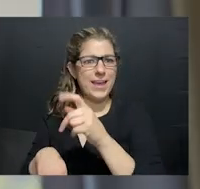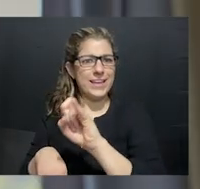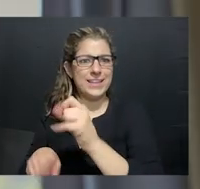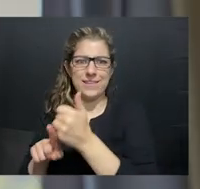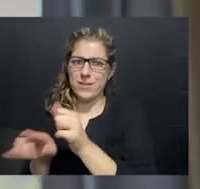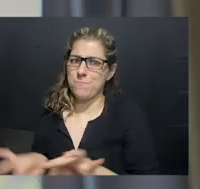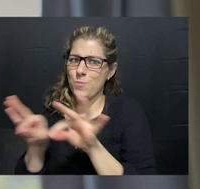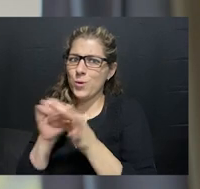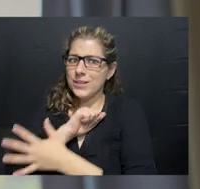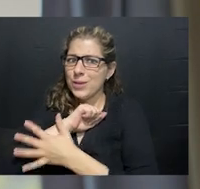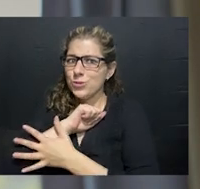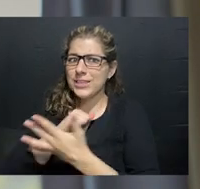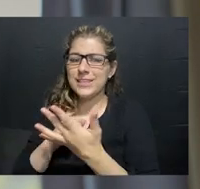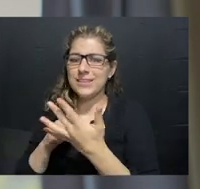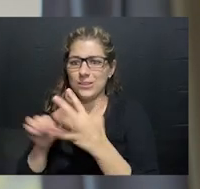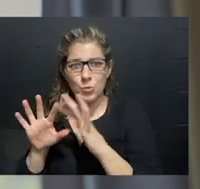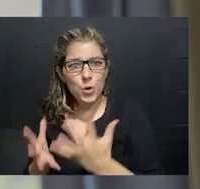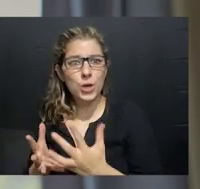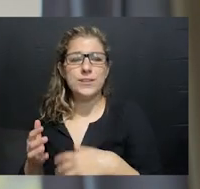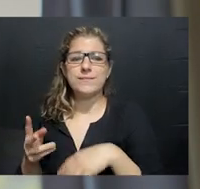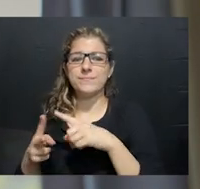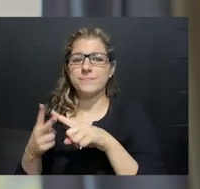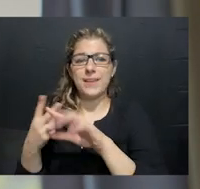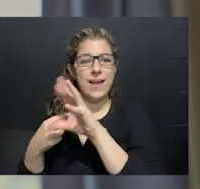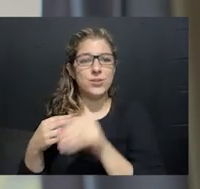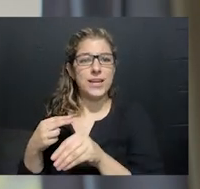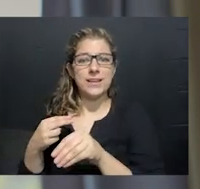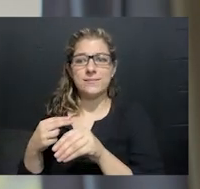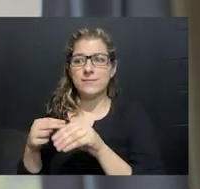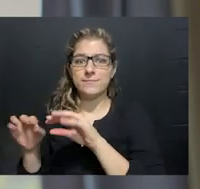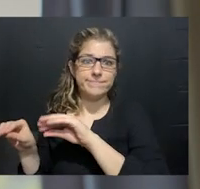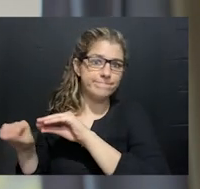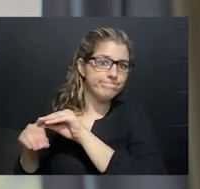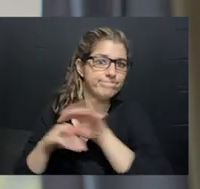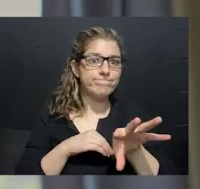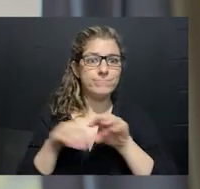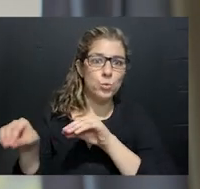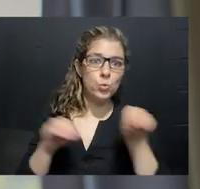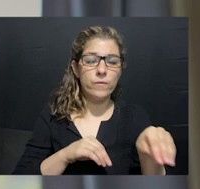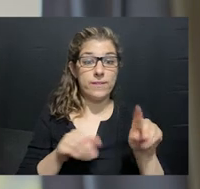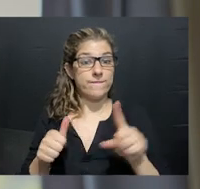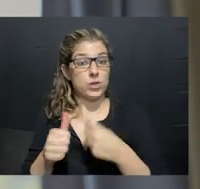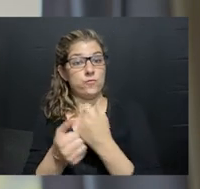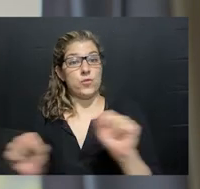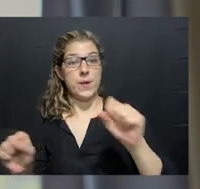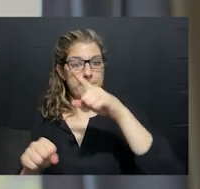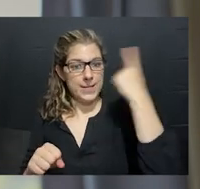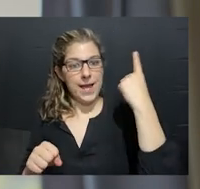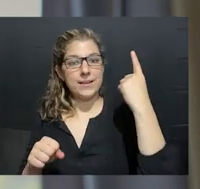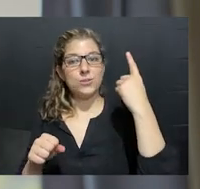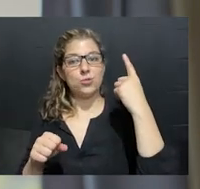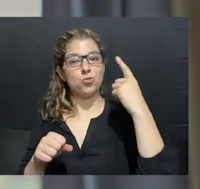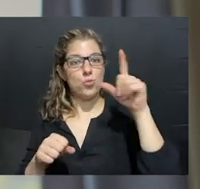country in the world, in the African diaspora, in terms of the first free black